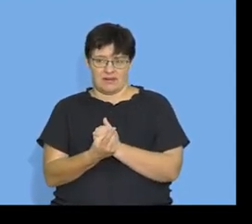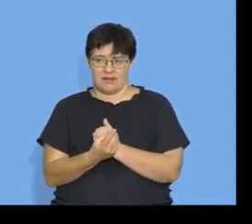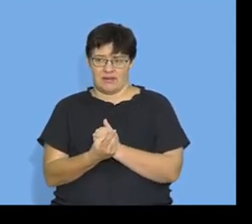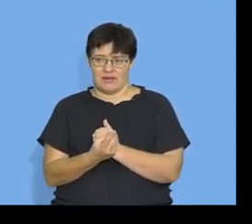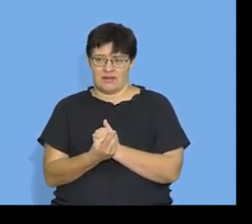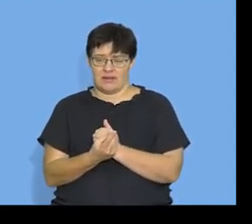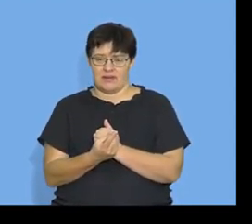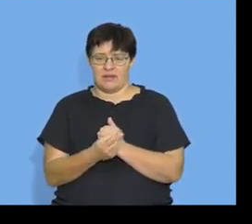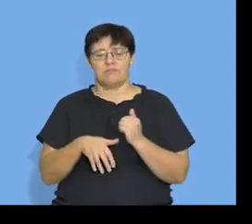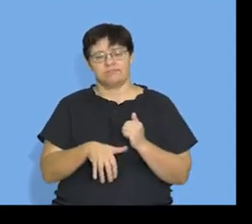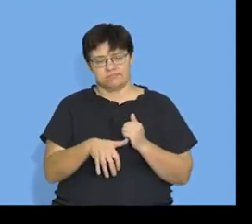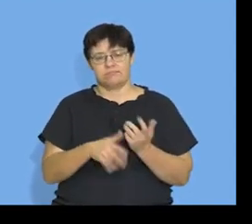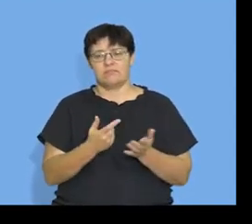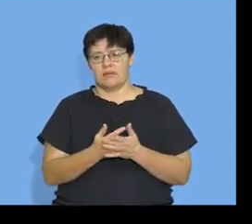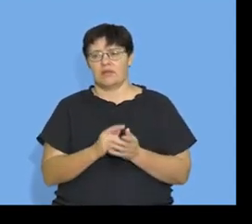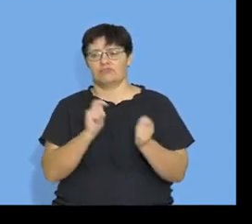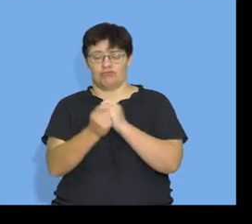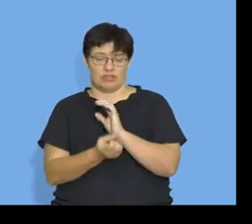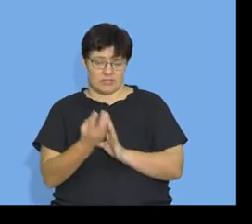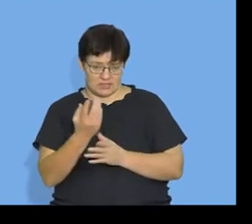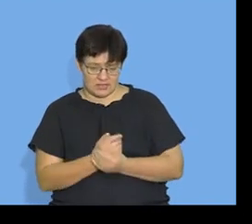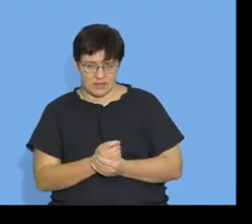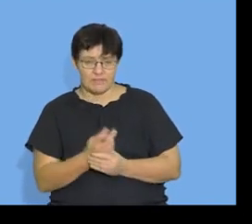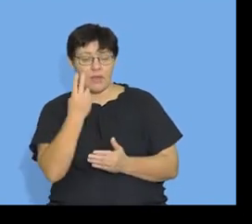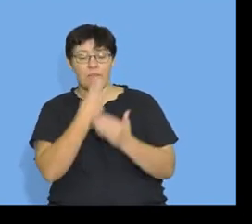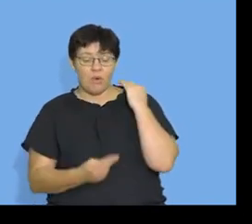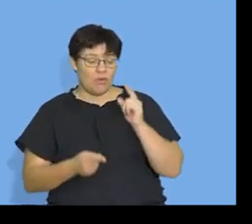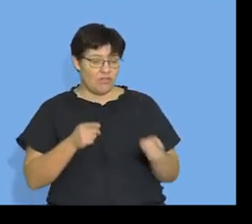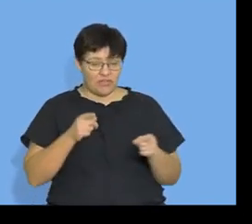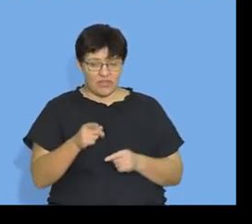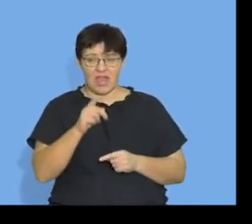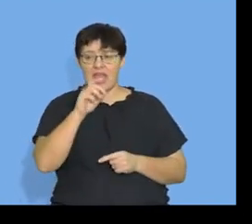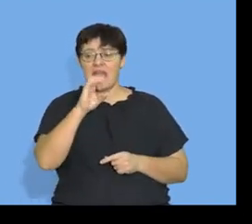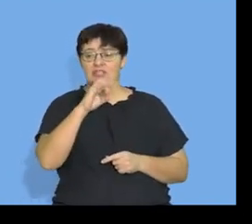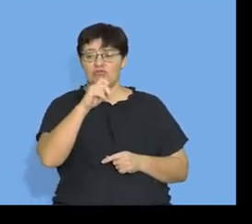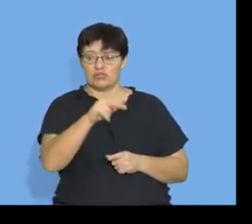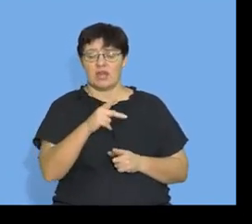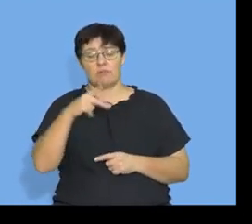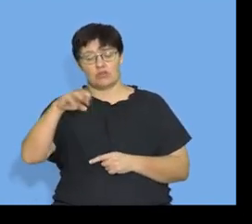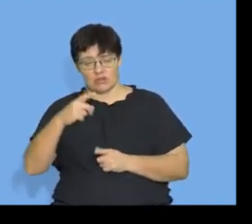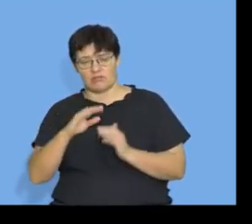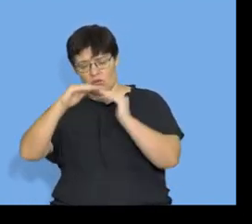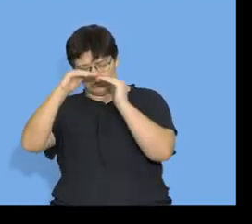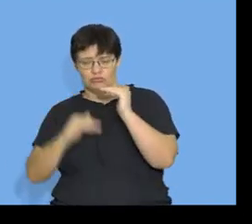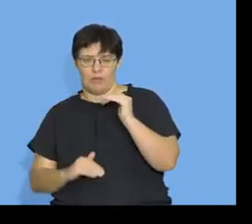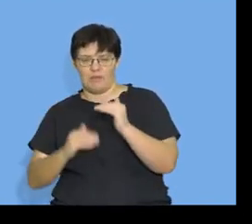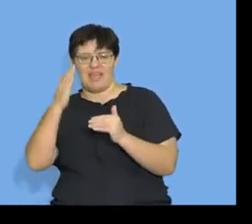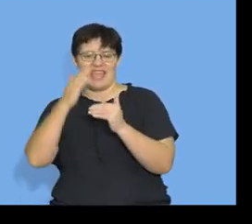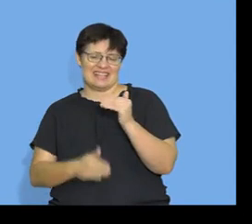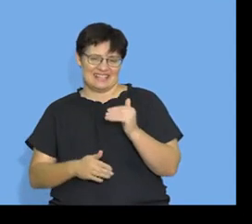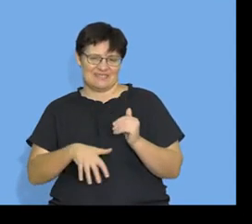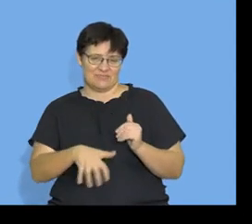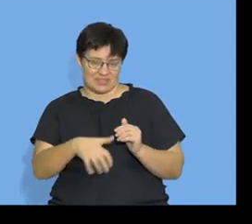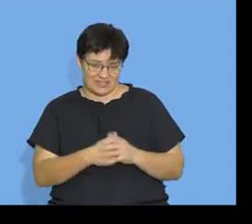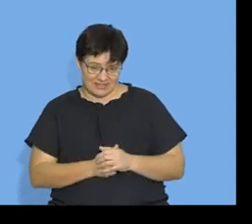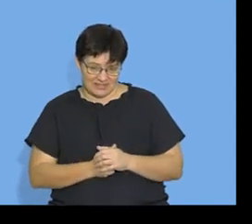occur during the process of gestation. Both estrogen and progesterone levels drop